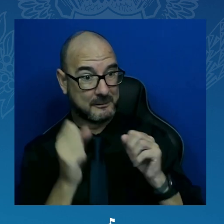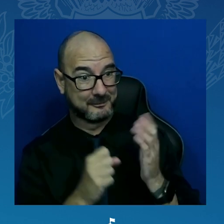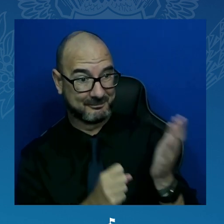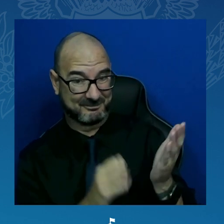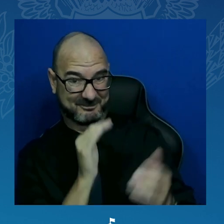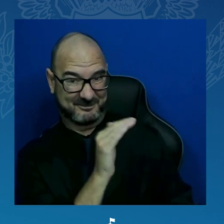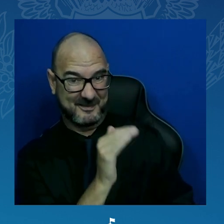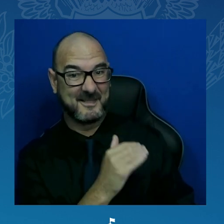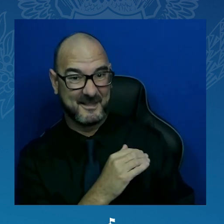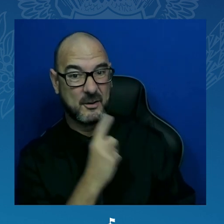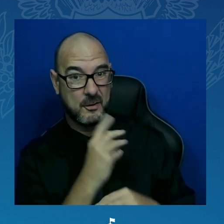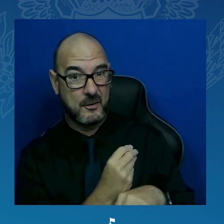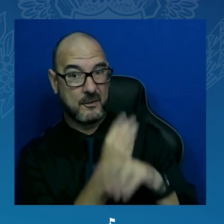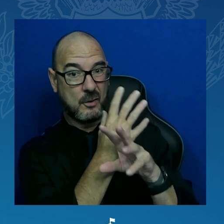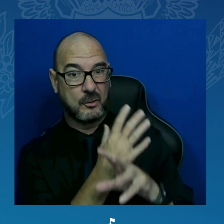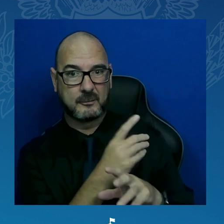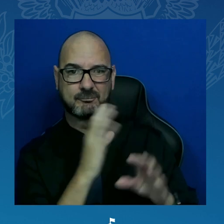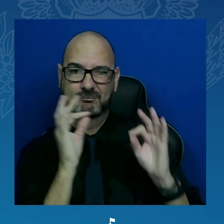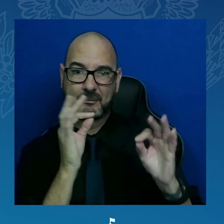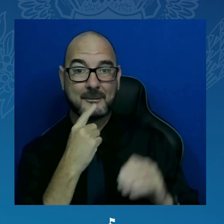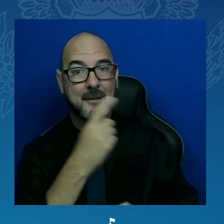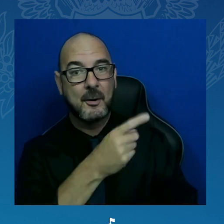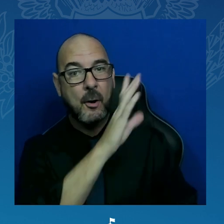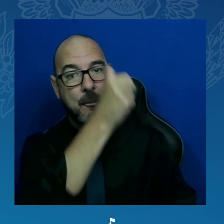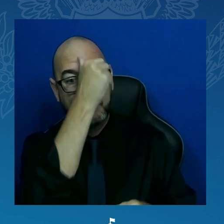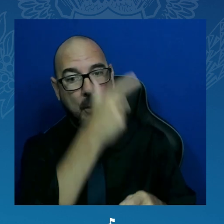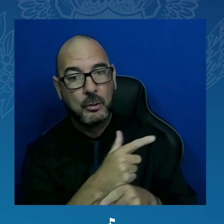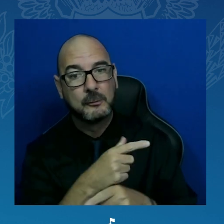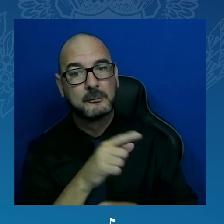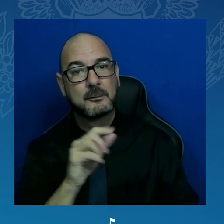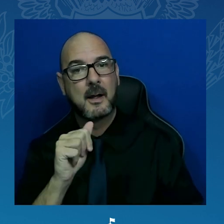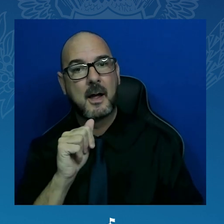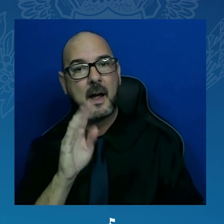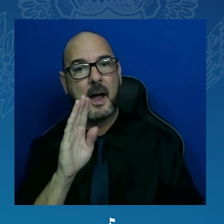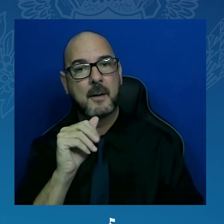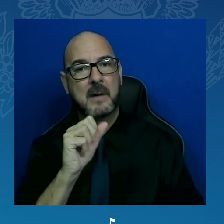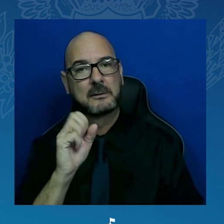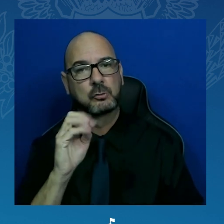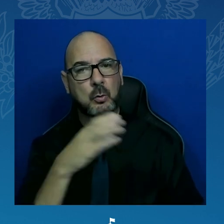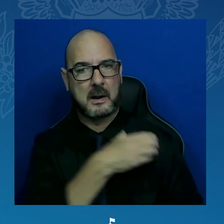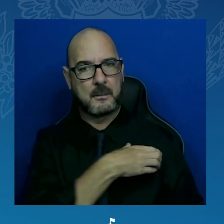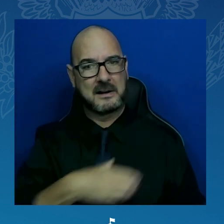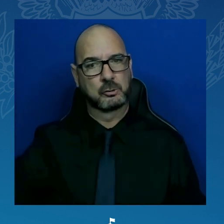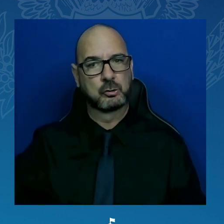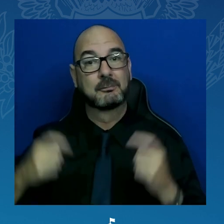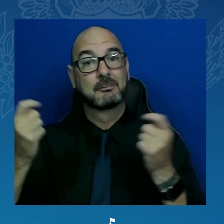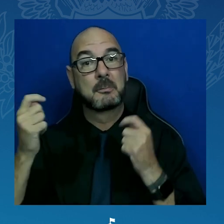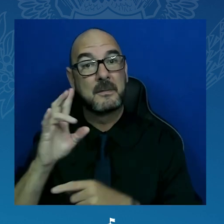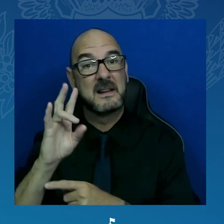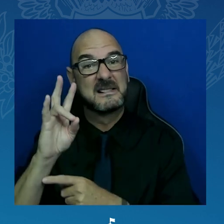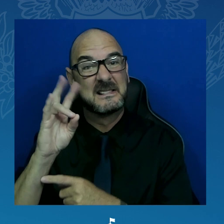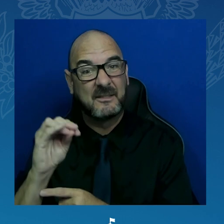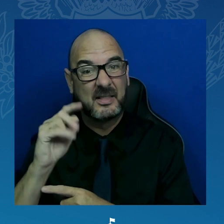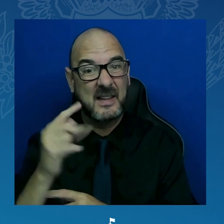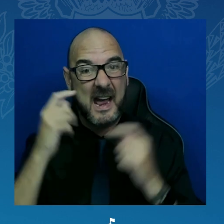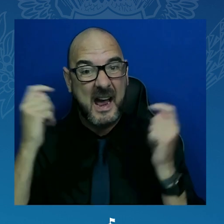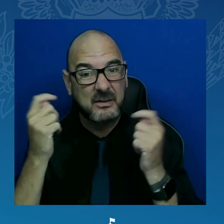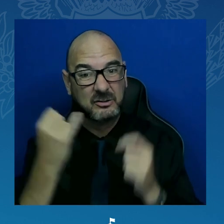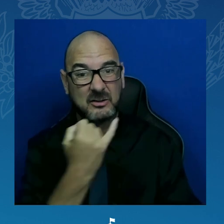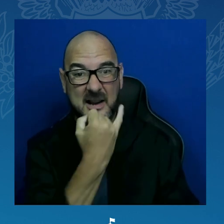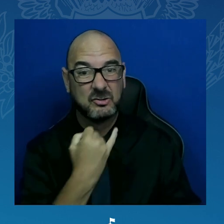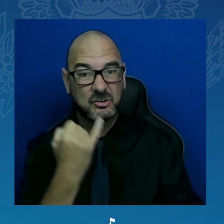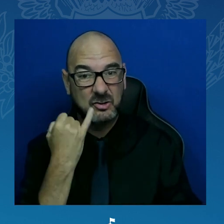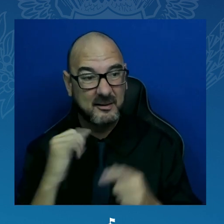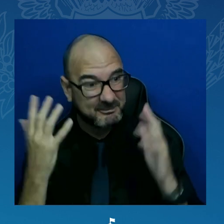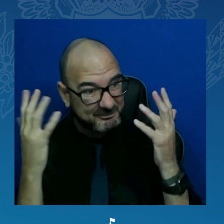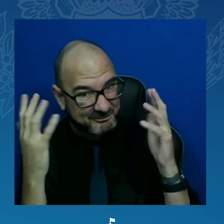with you virtually and your brother, the ambassador, at the celebration of the 75th anniversary of Israel.